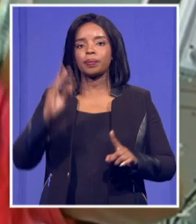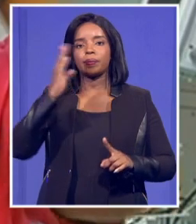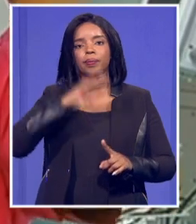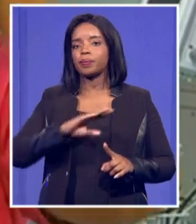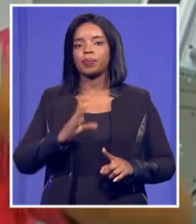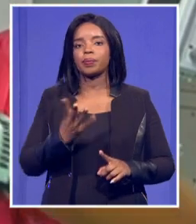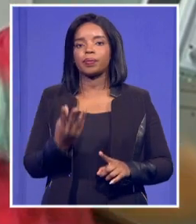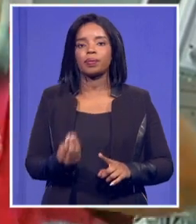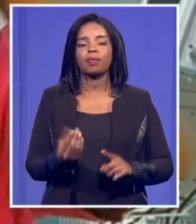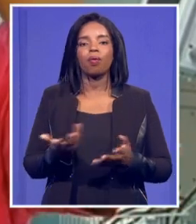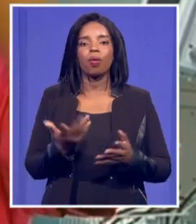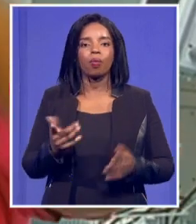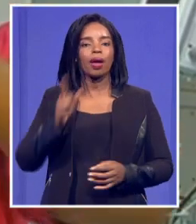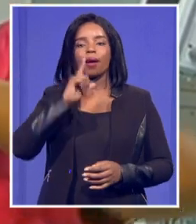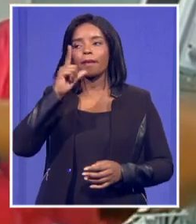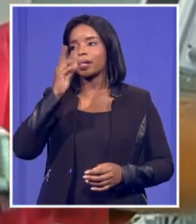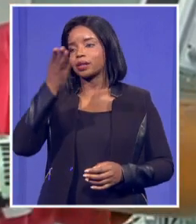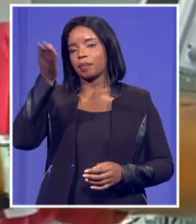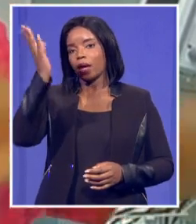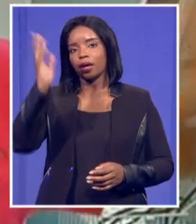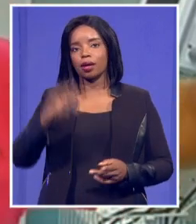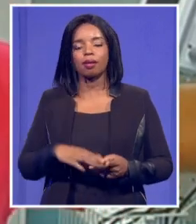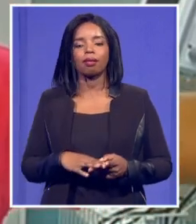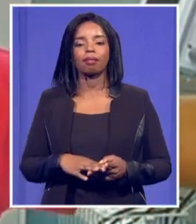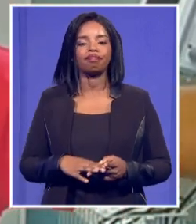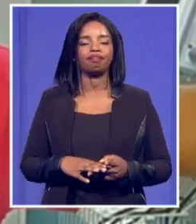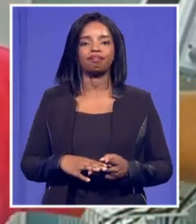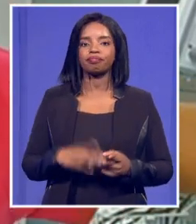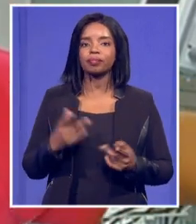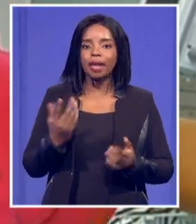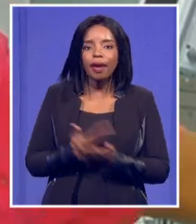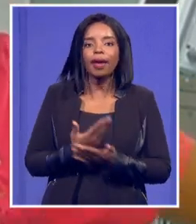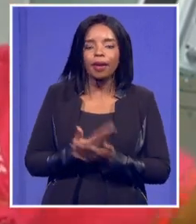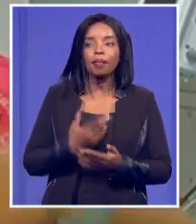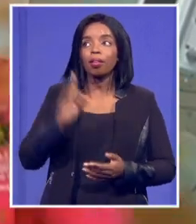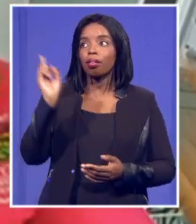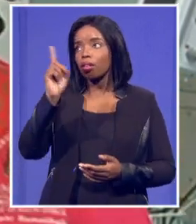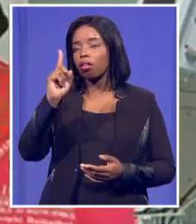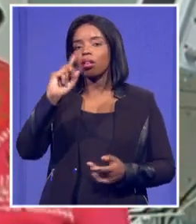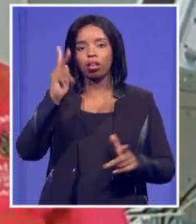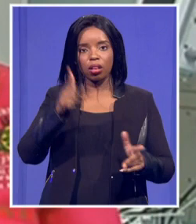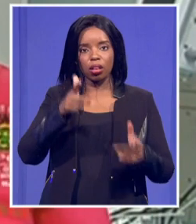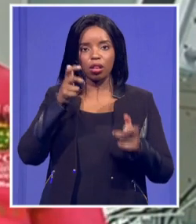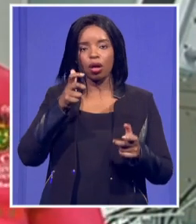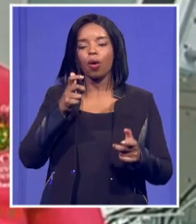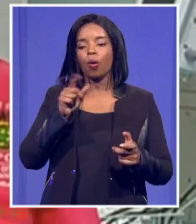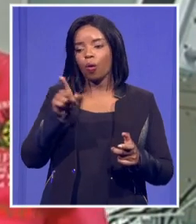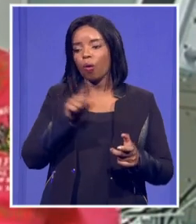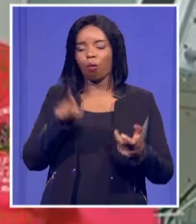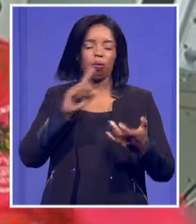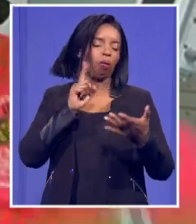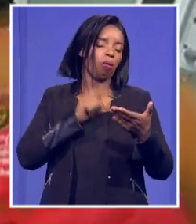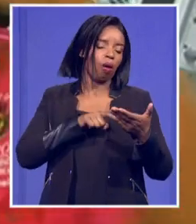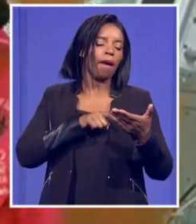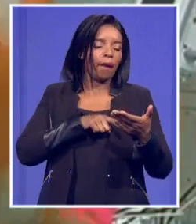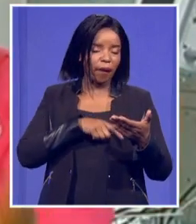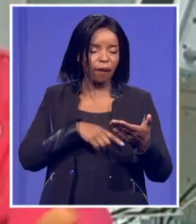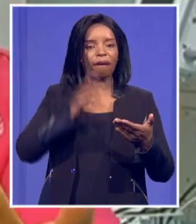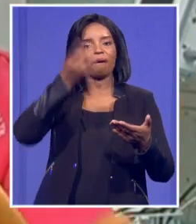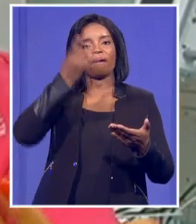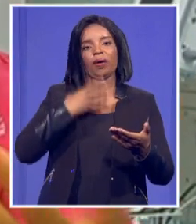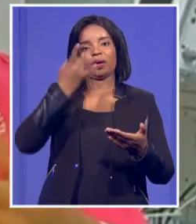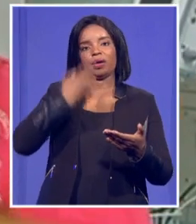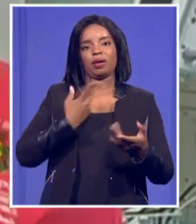in Petersburg, in Mankweng, our registrars who are there are able to communicate through that and give us the feedback here. So the patient doesn't have